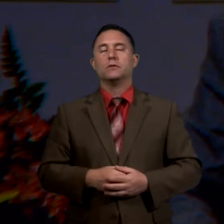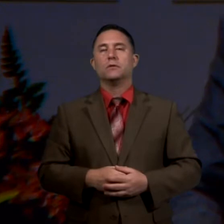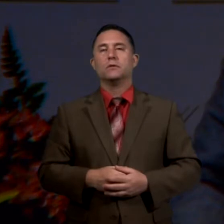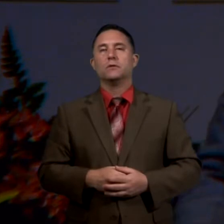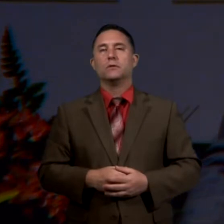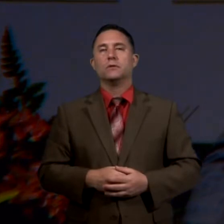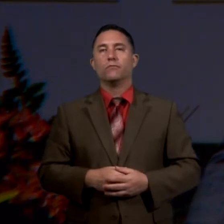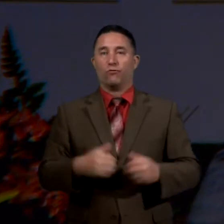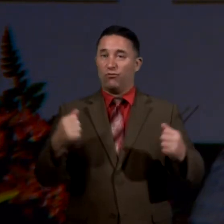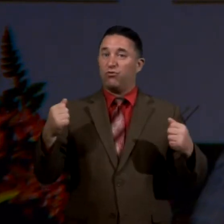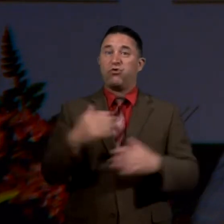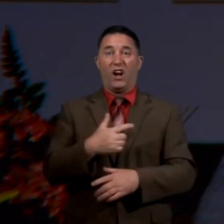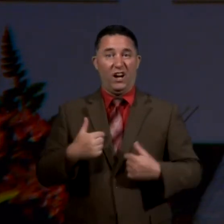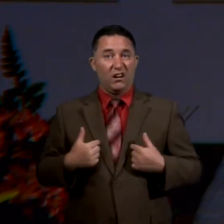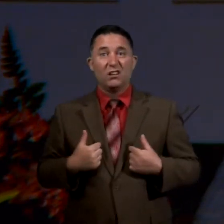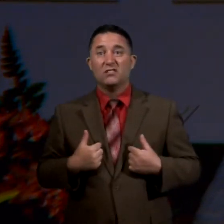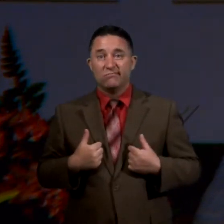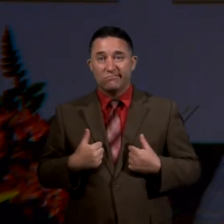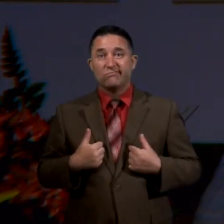I was afraid.